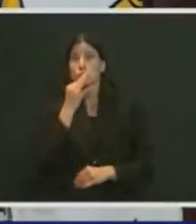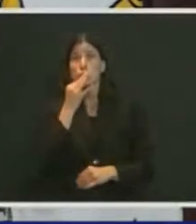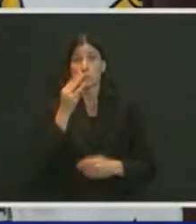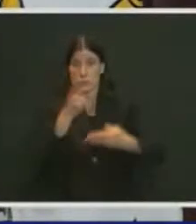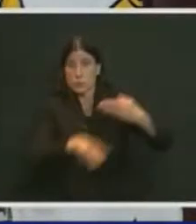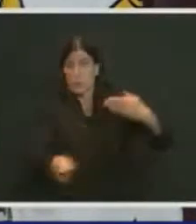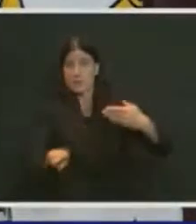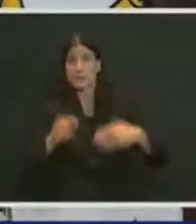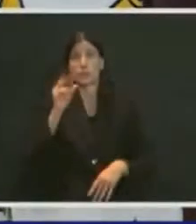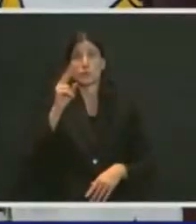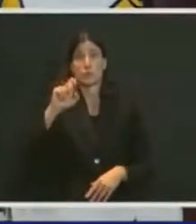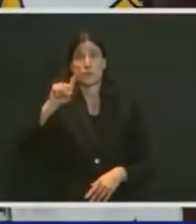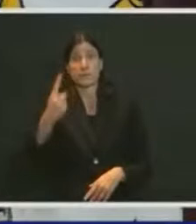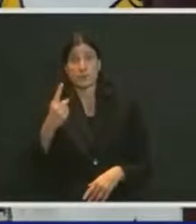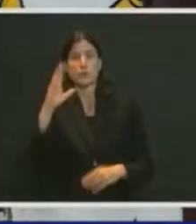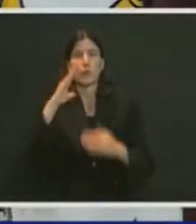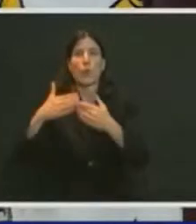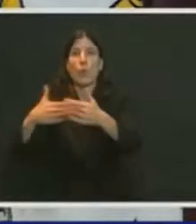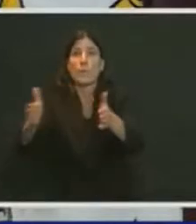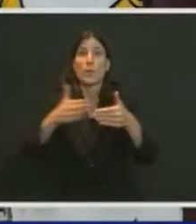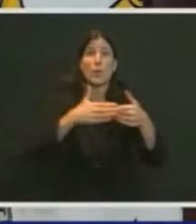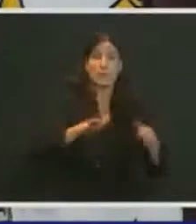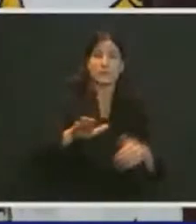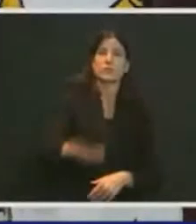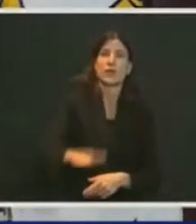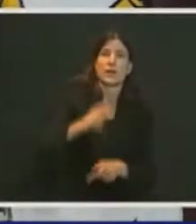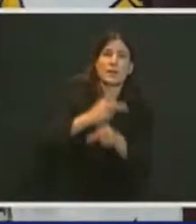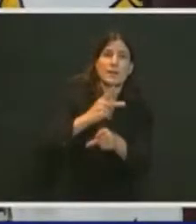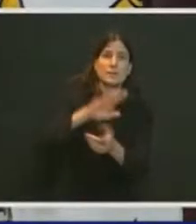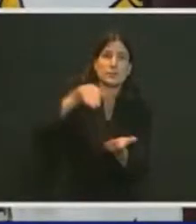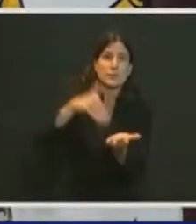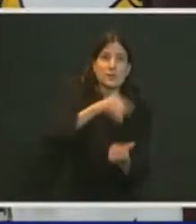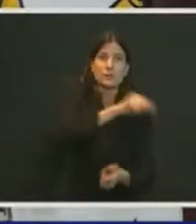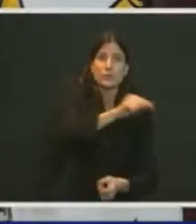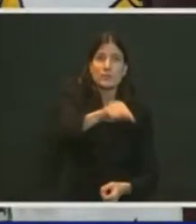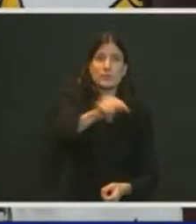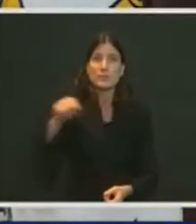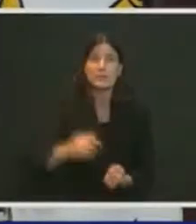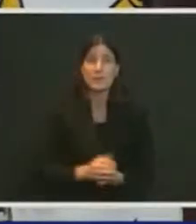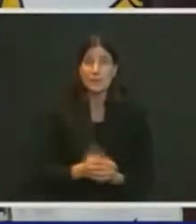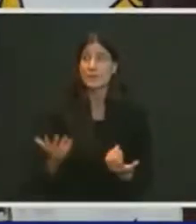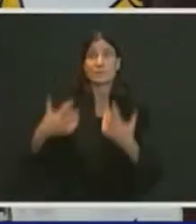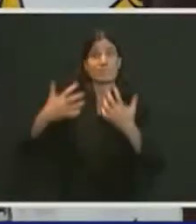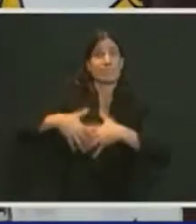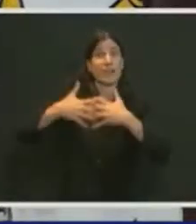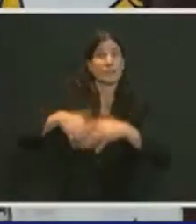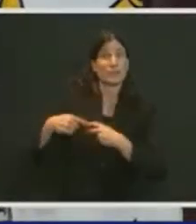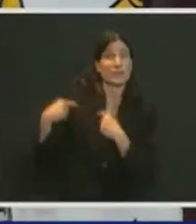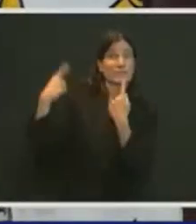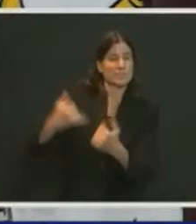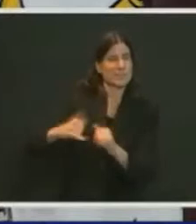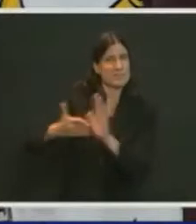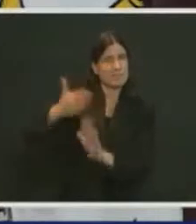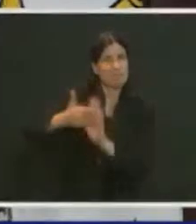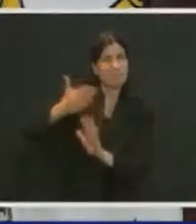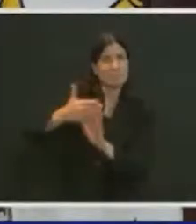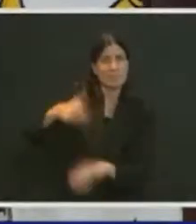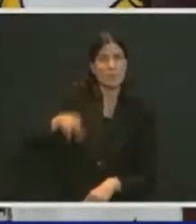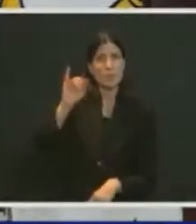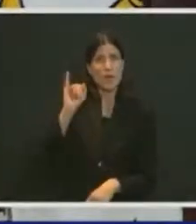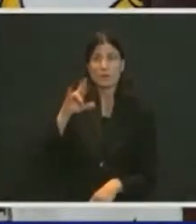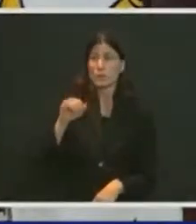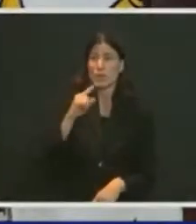Island. So we are exactly trying to do that. We've also made a lot of accommodation for in